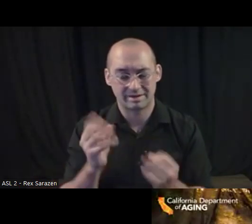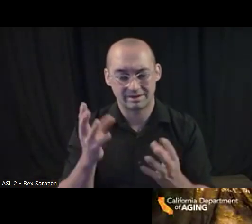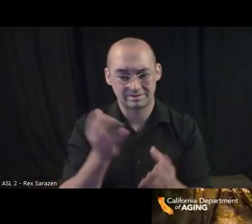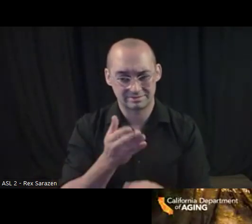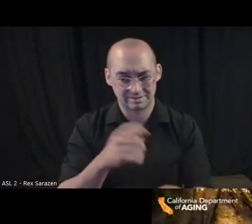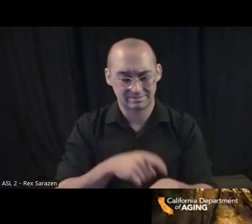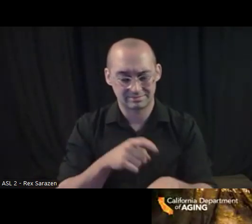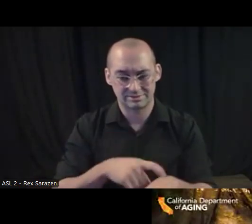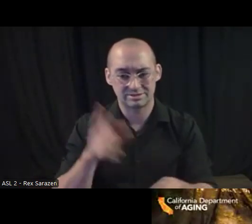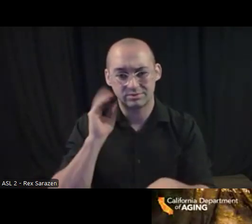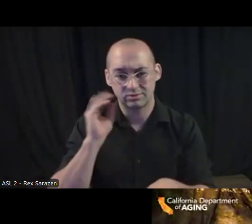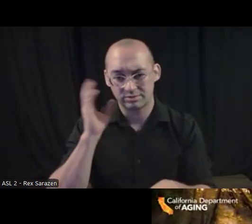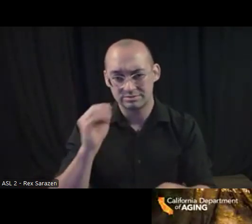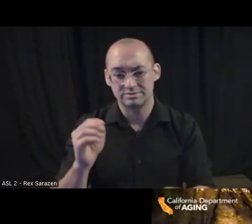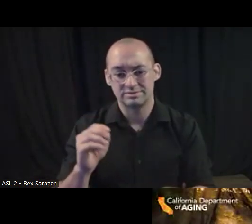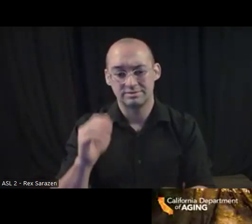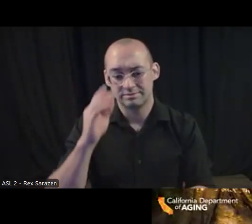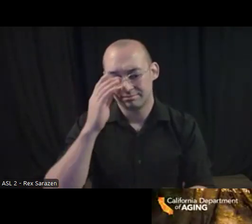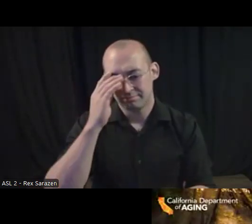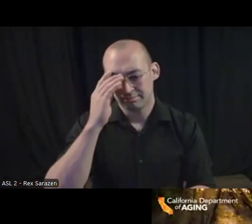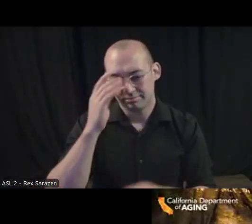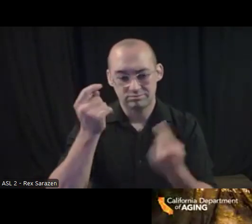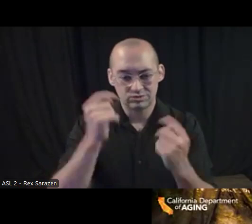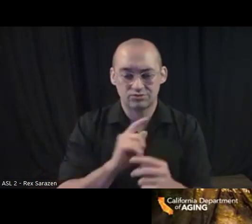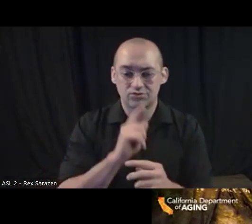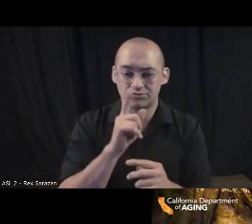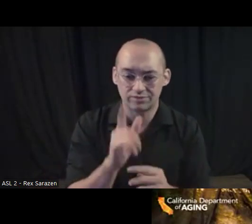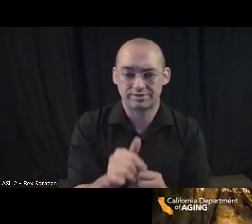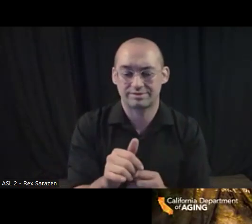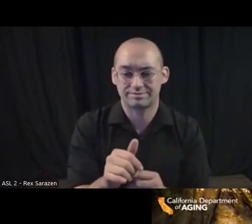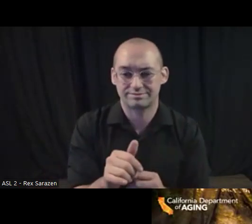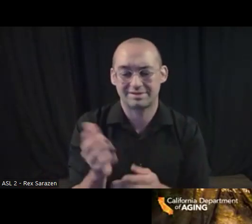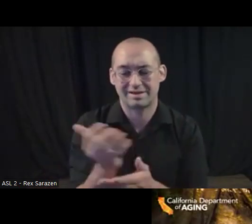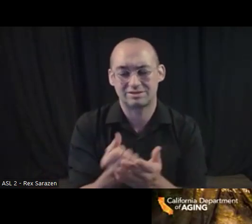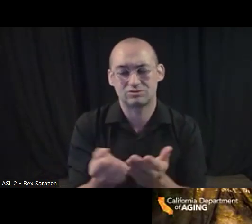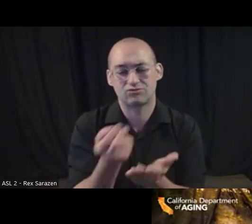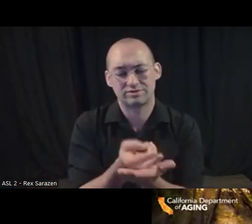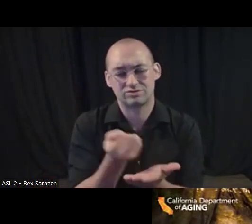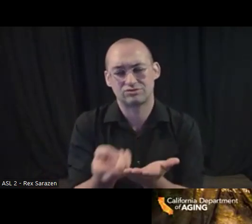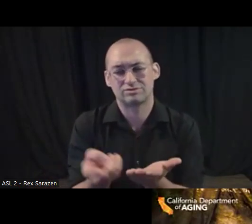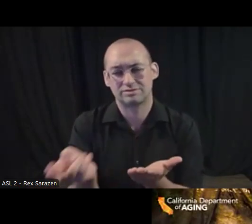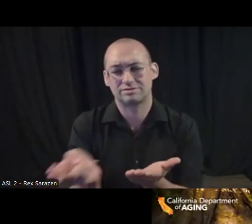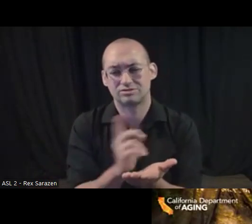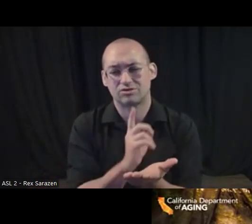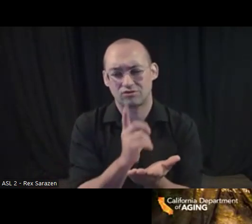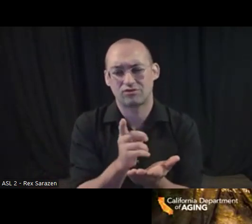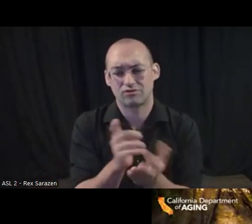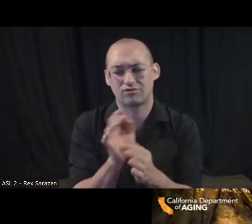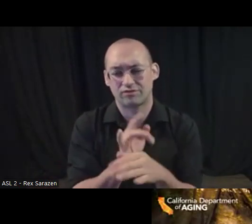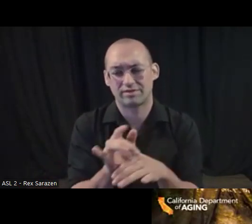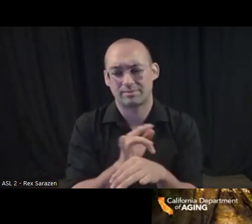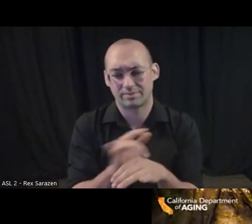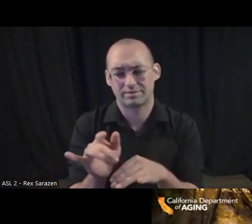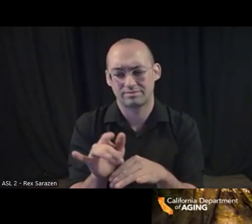We all have, in trying to really, get the resources that are available and to be able to